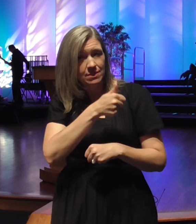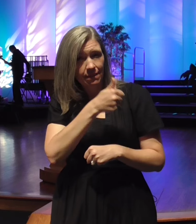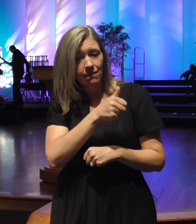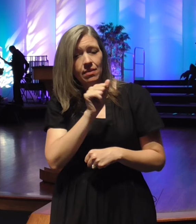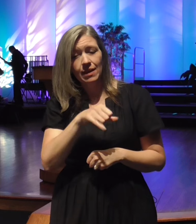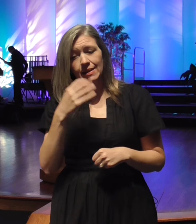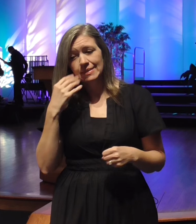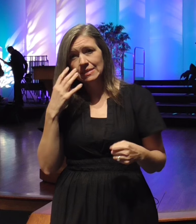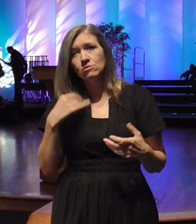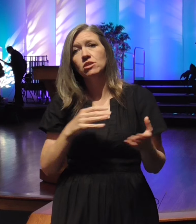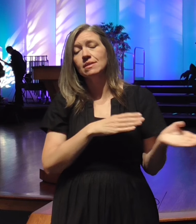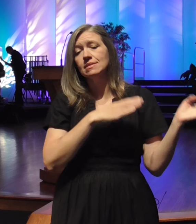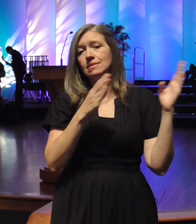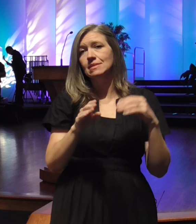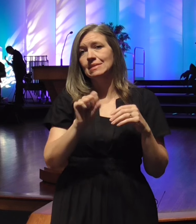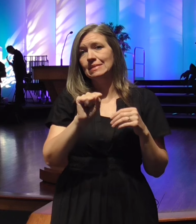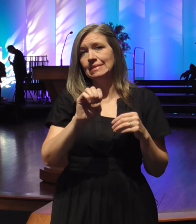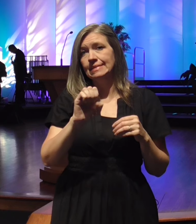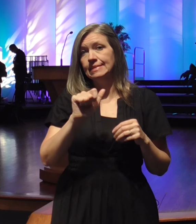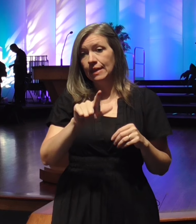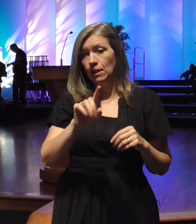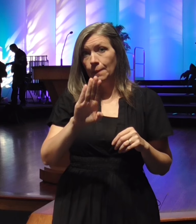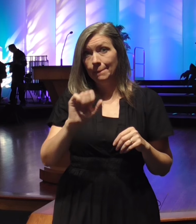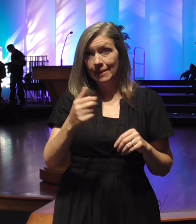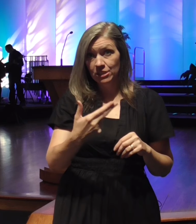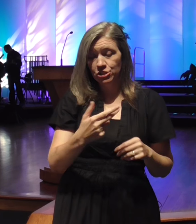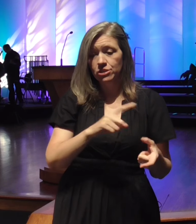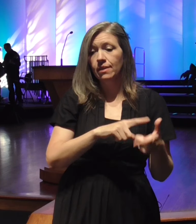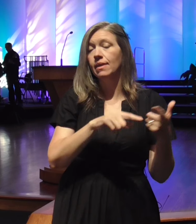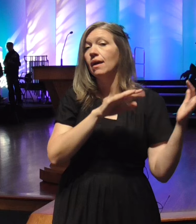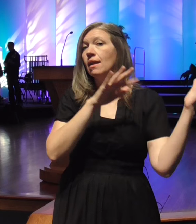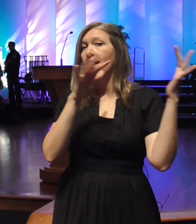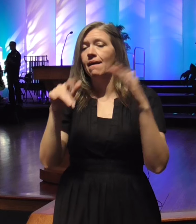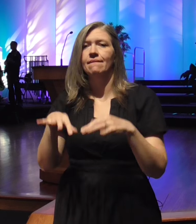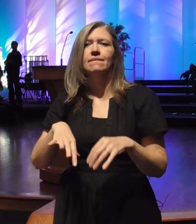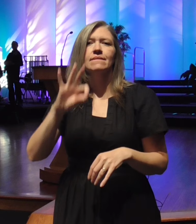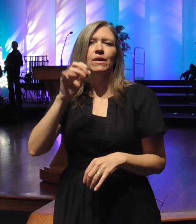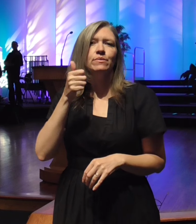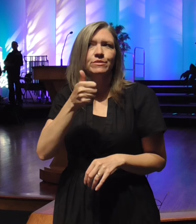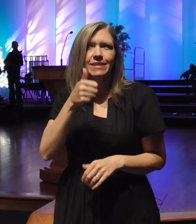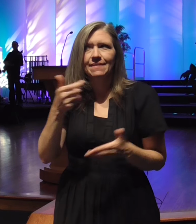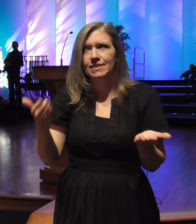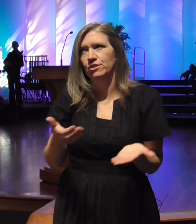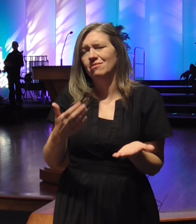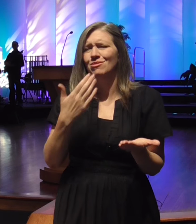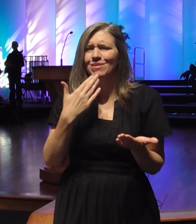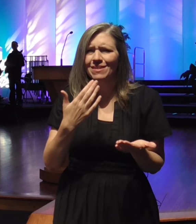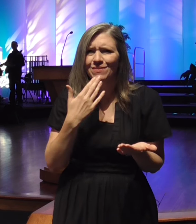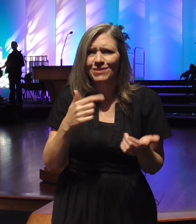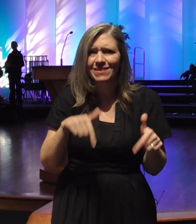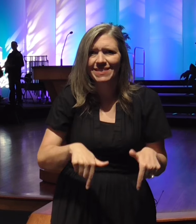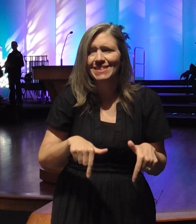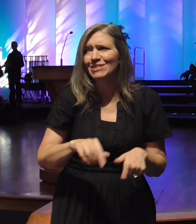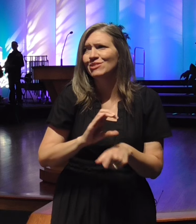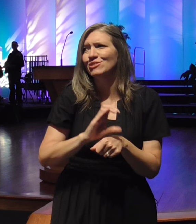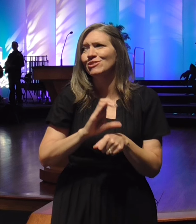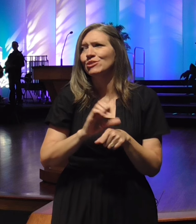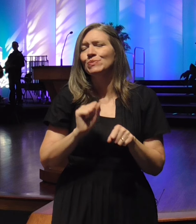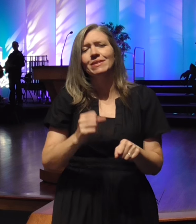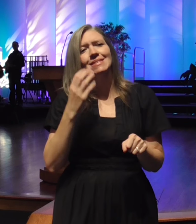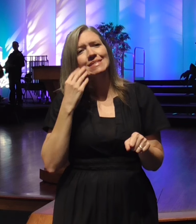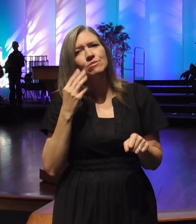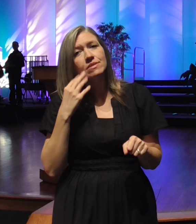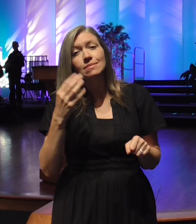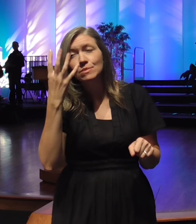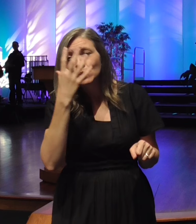in California starting a brand new ministry that you formed yourself and went through that experience and ended up at Seal Beach. And we're so grateful